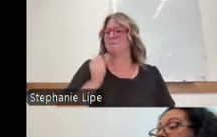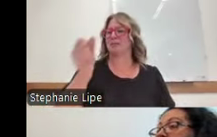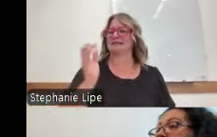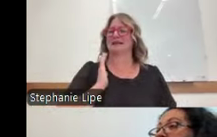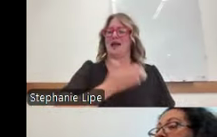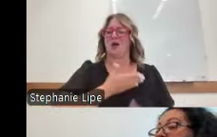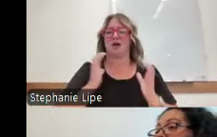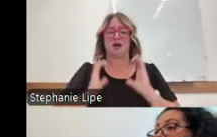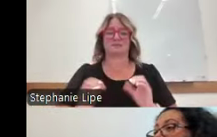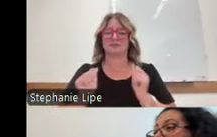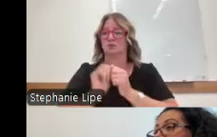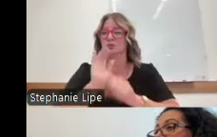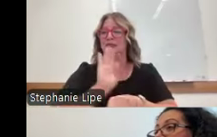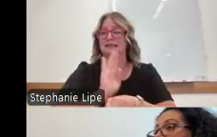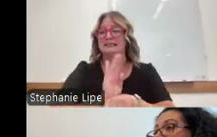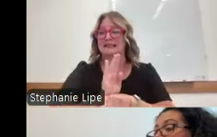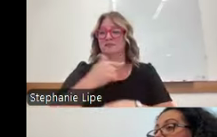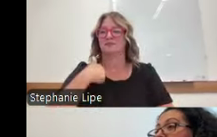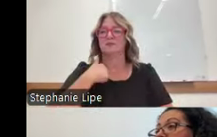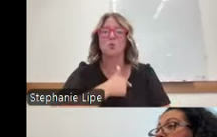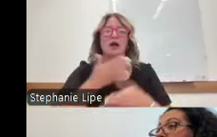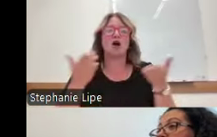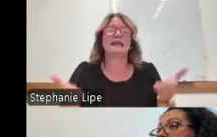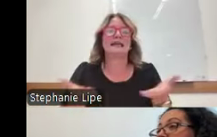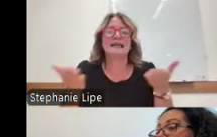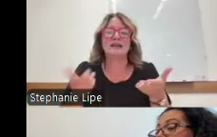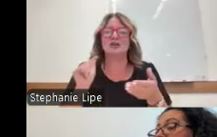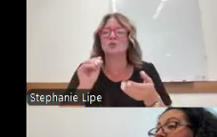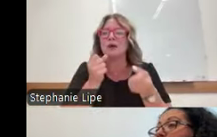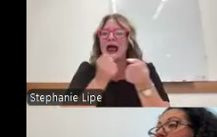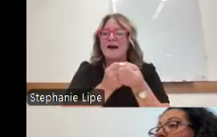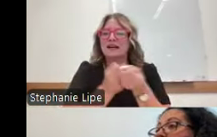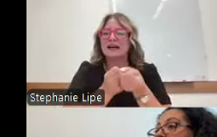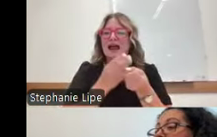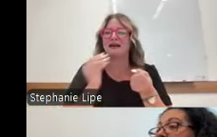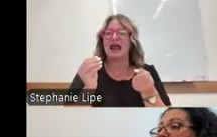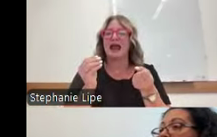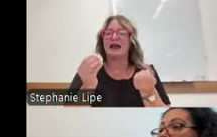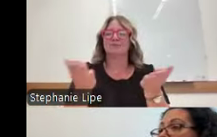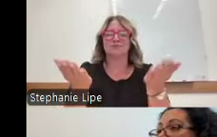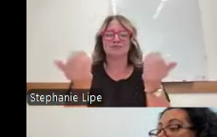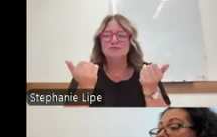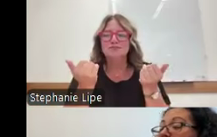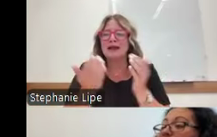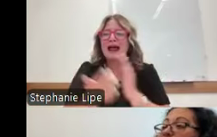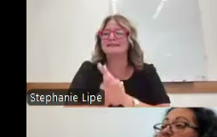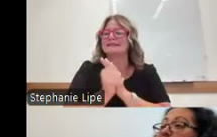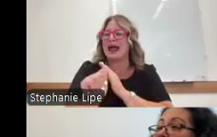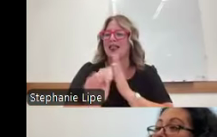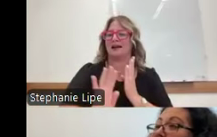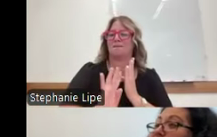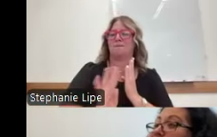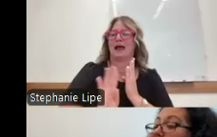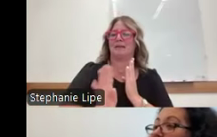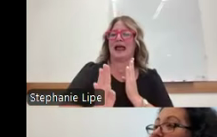maintain that the placement of our customers is with the right business. We are here to help advocate and